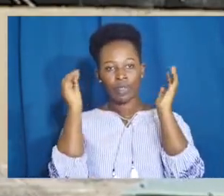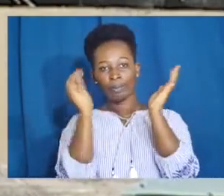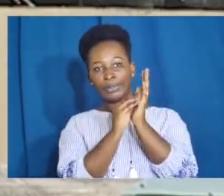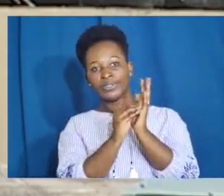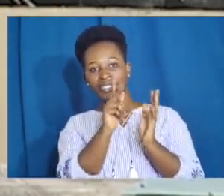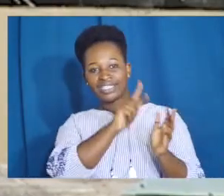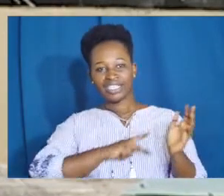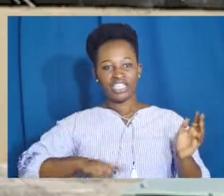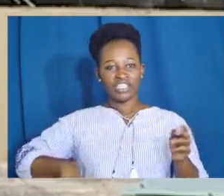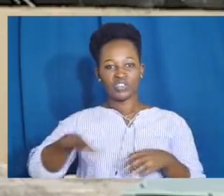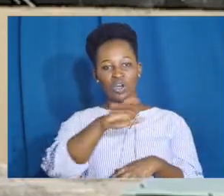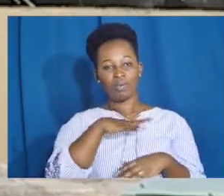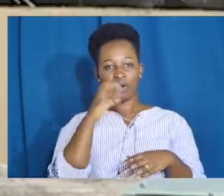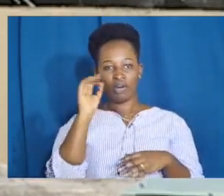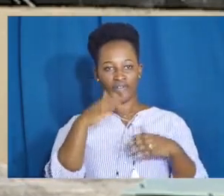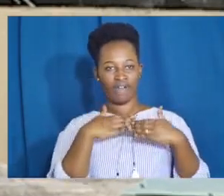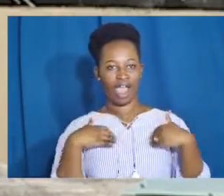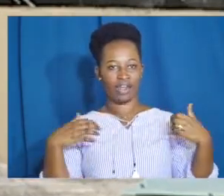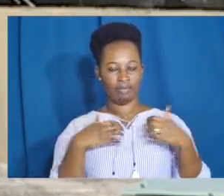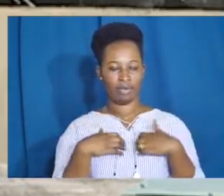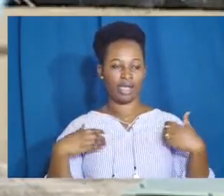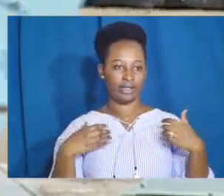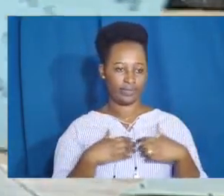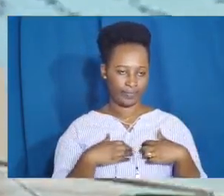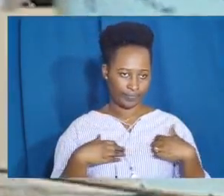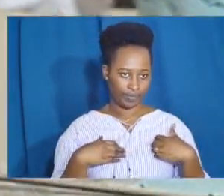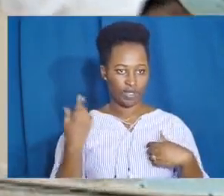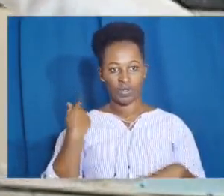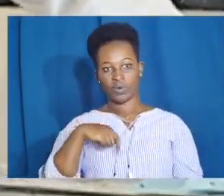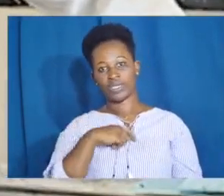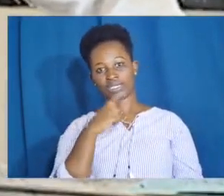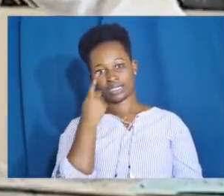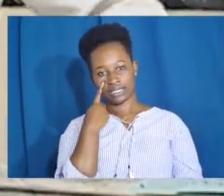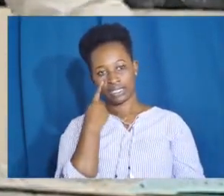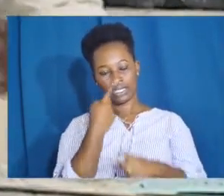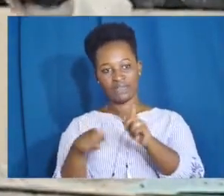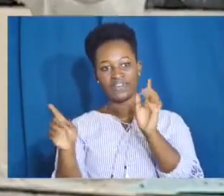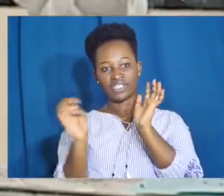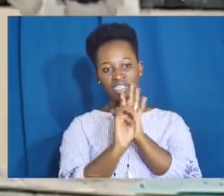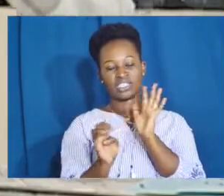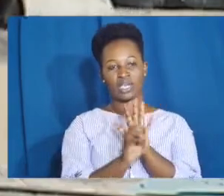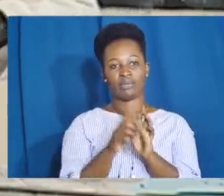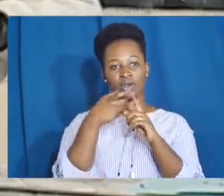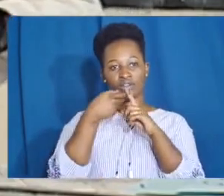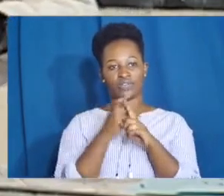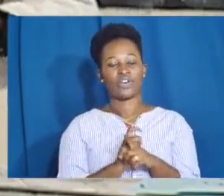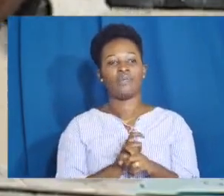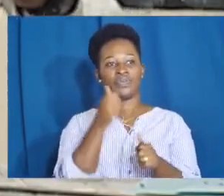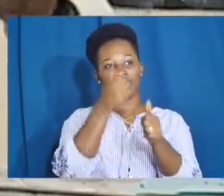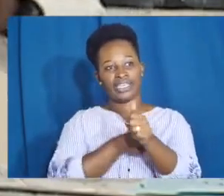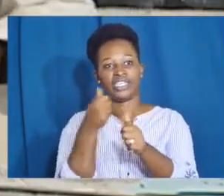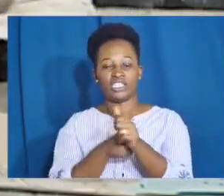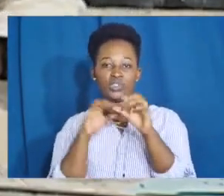to kingdom Animalia. So we have seen different examples from